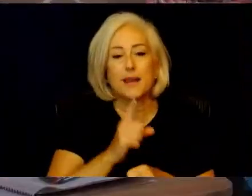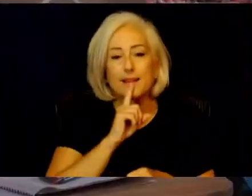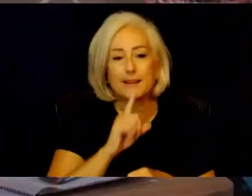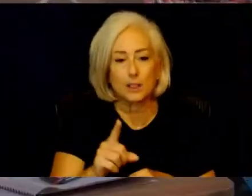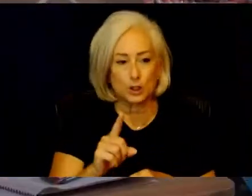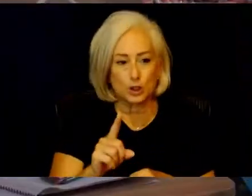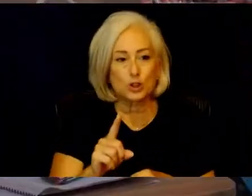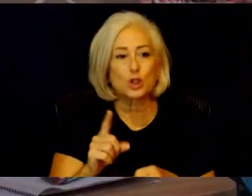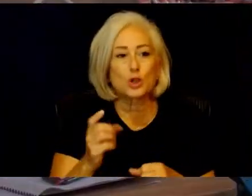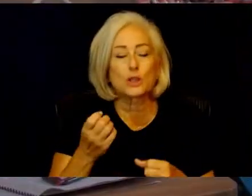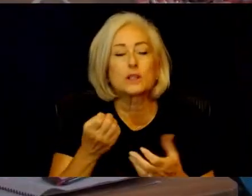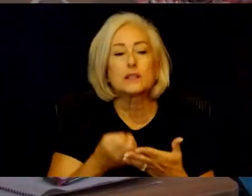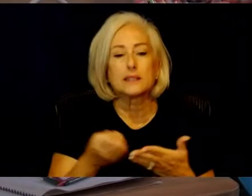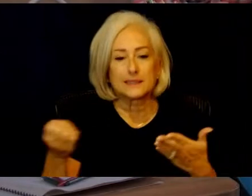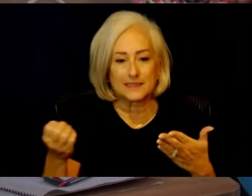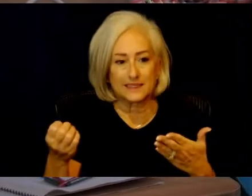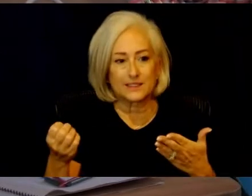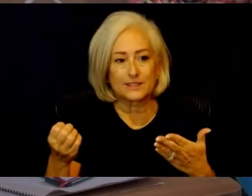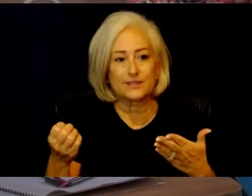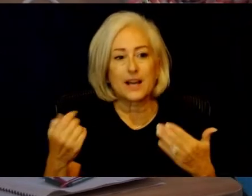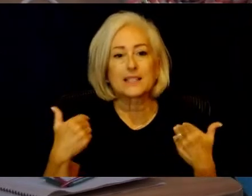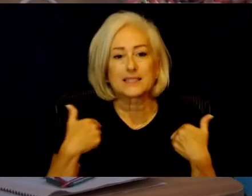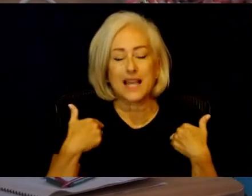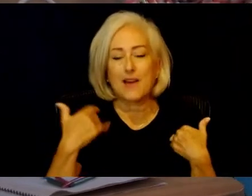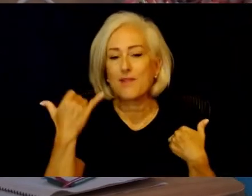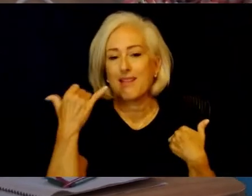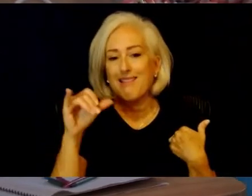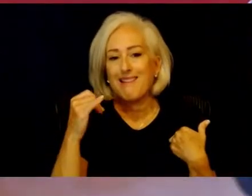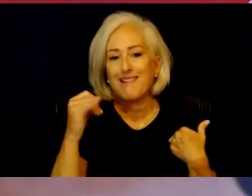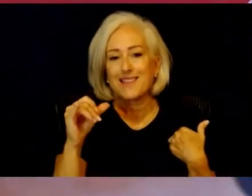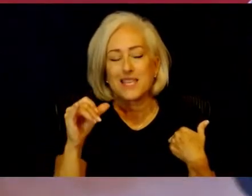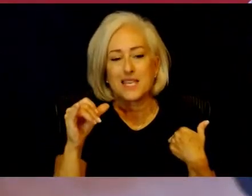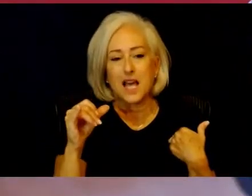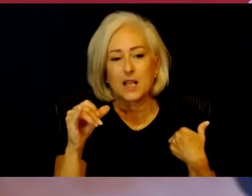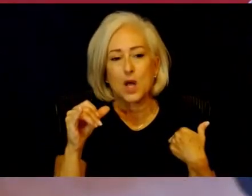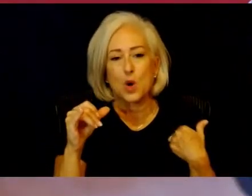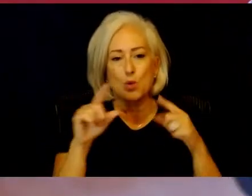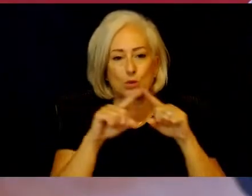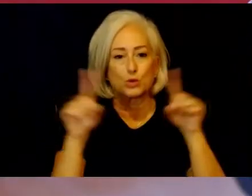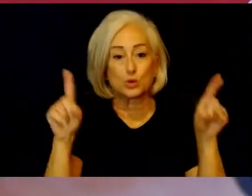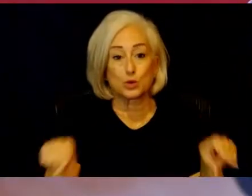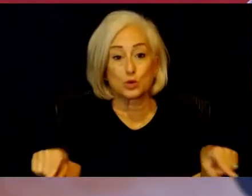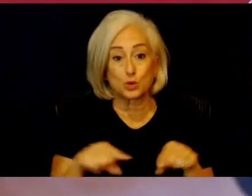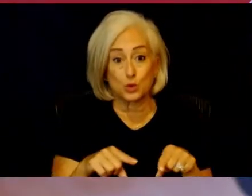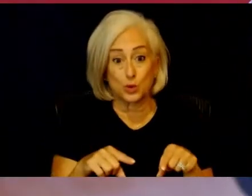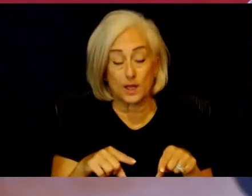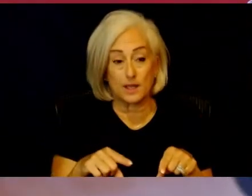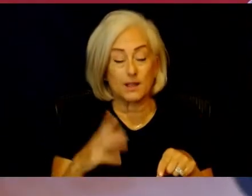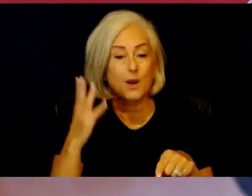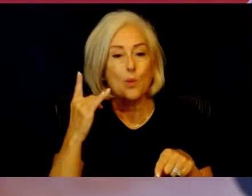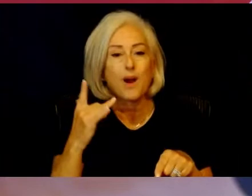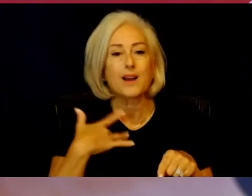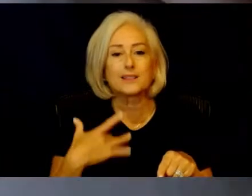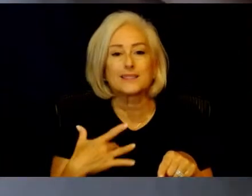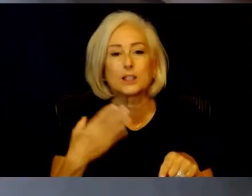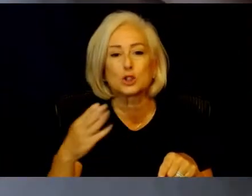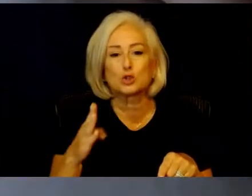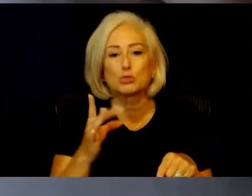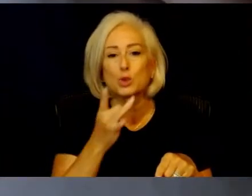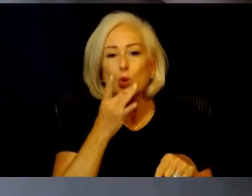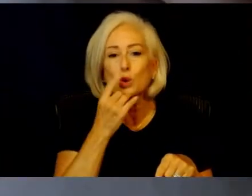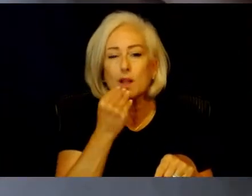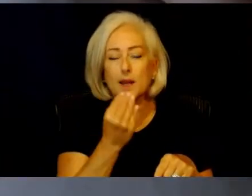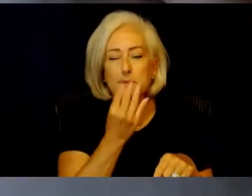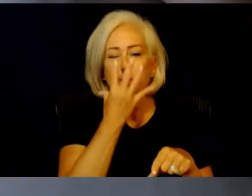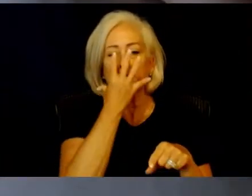that yellowish screen mode where they don't get a lot of blue light from the screens. And then after waking